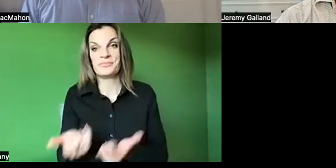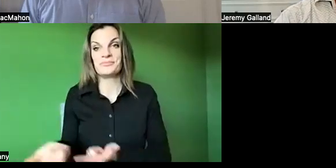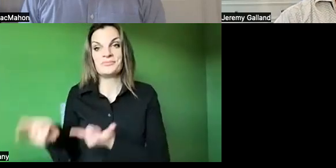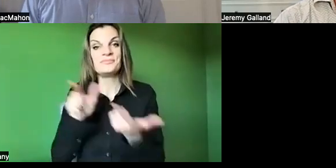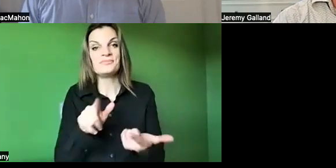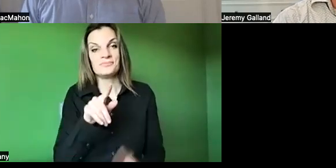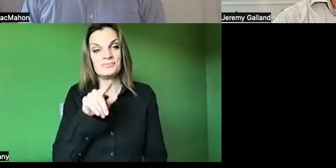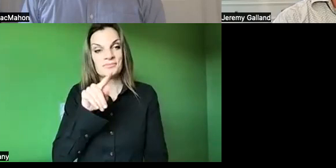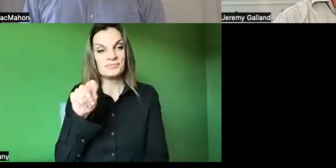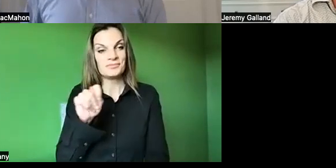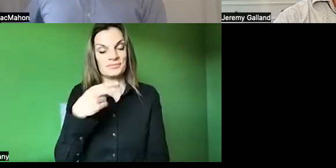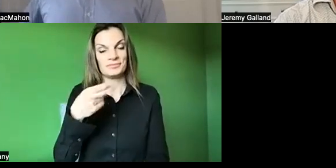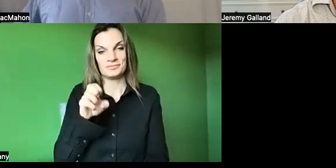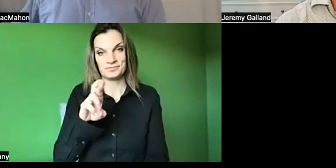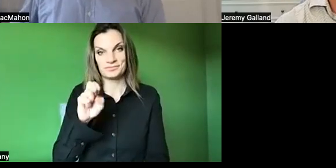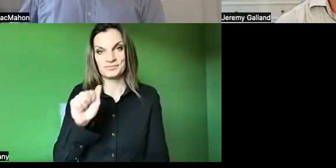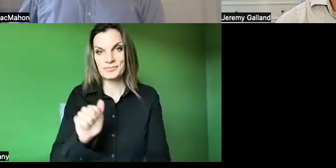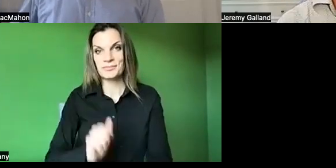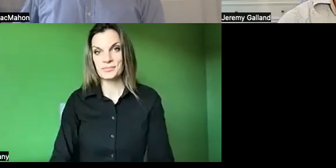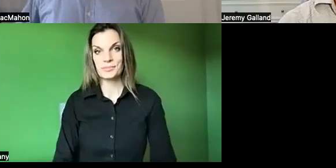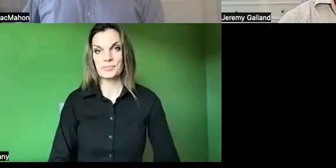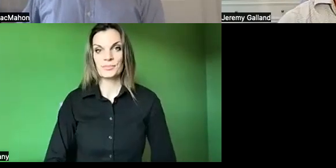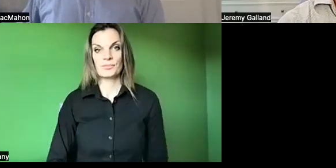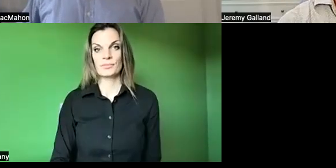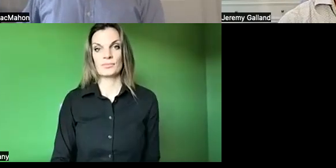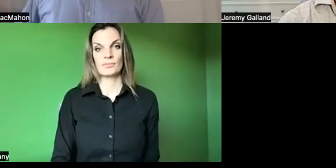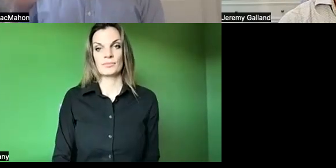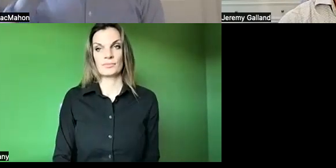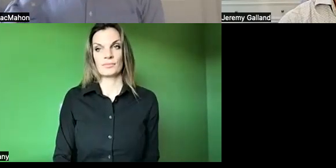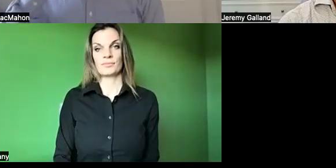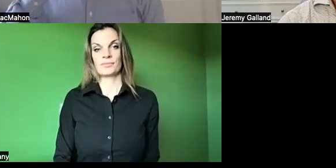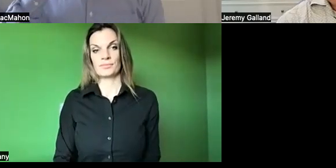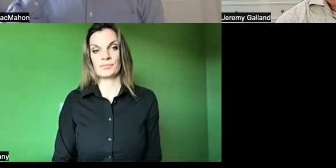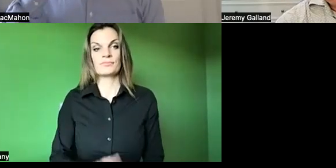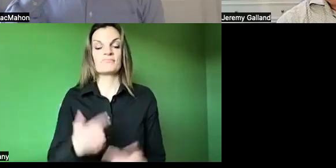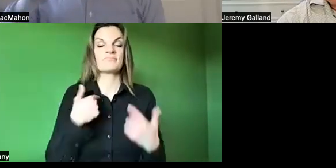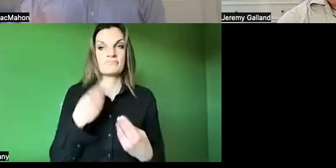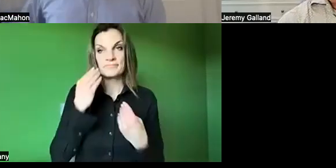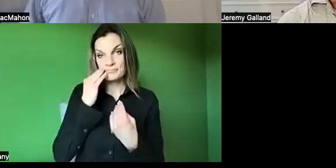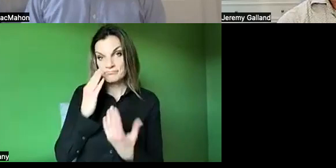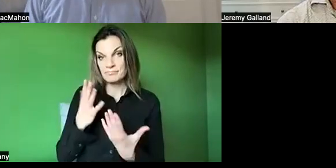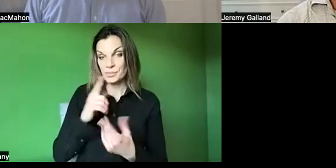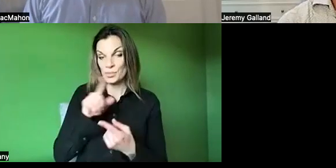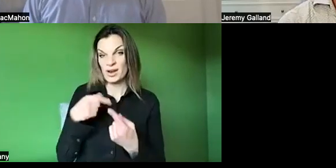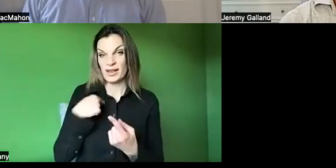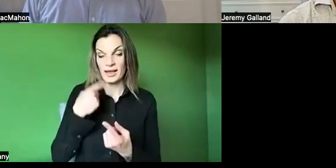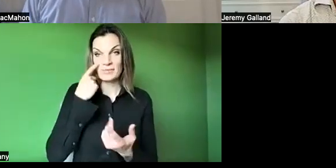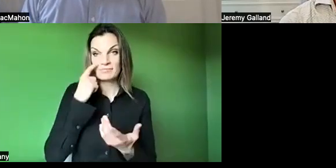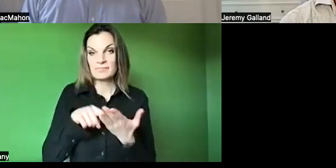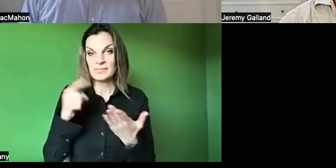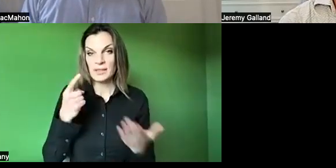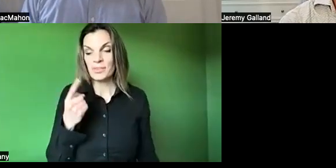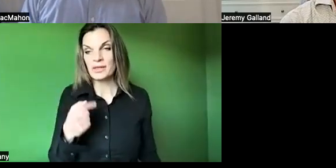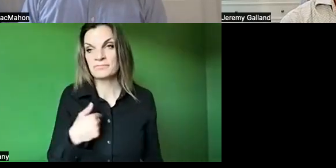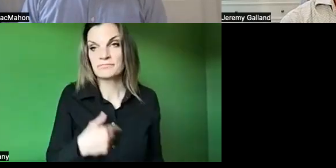Excuse me, Theresa McCaffrey, go right ahead. So I take action when I see that there is a need. And 8 years